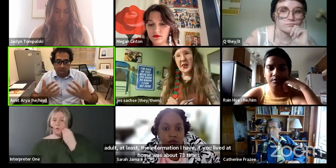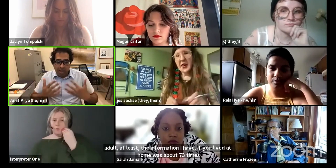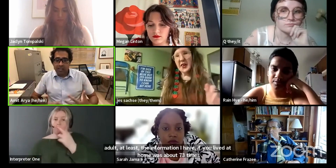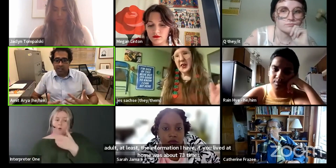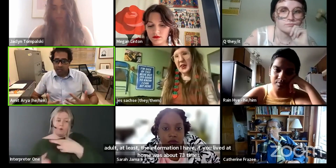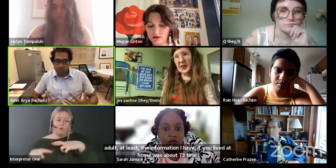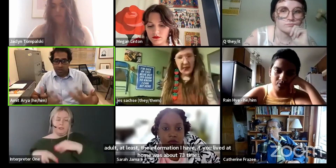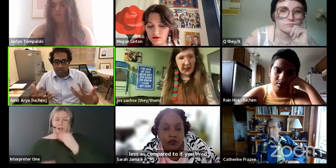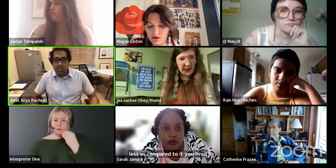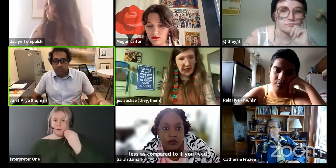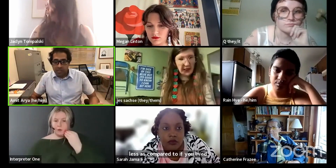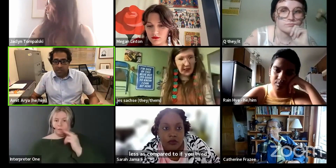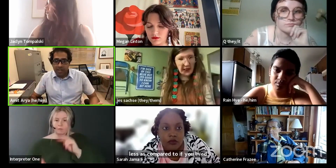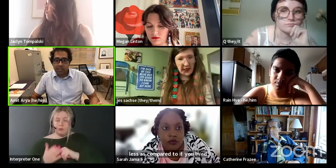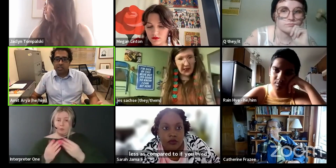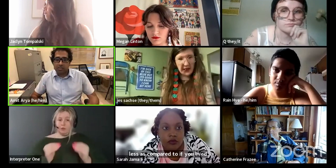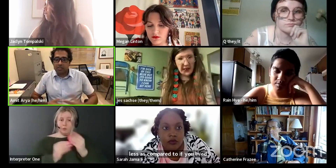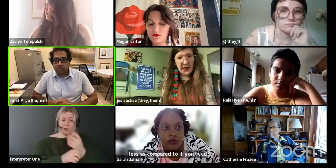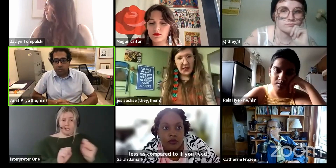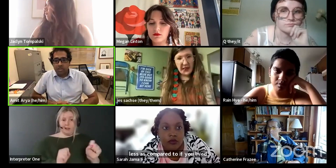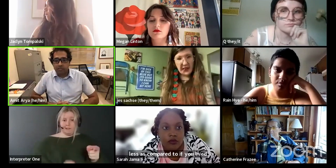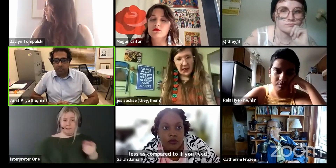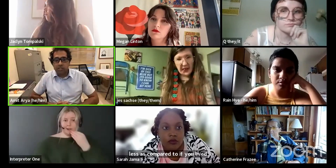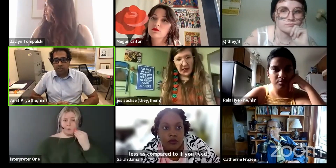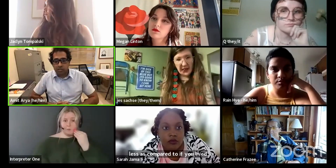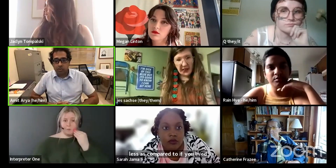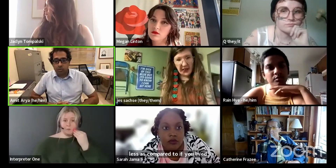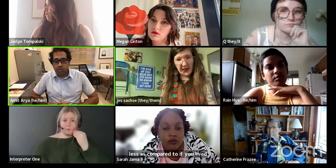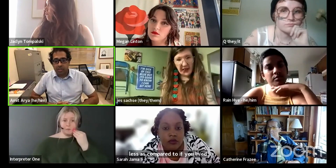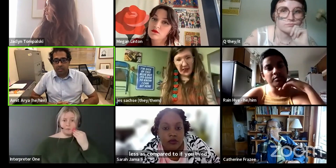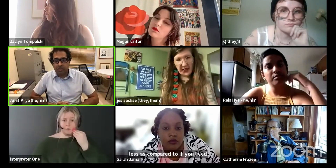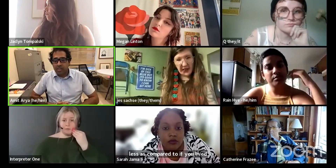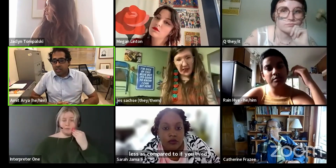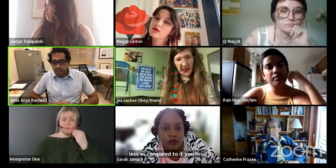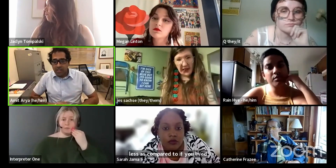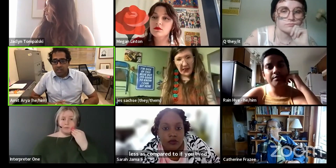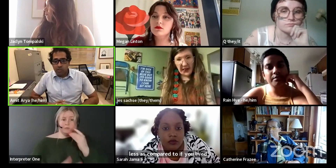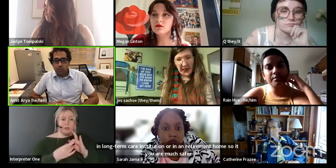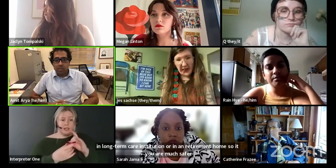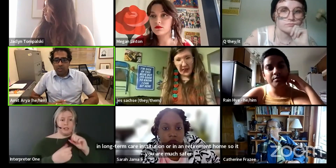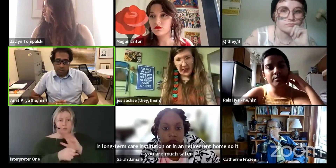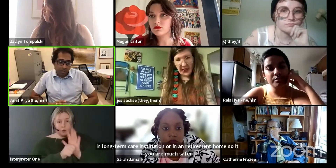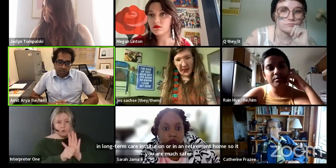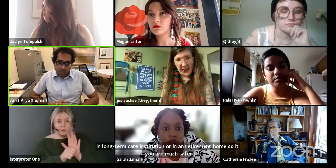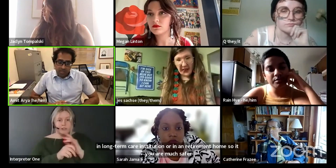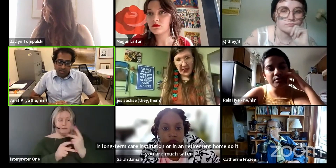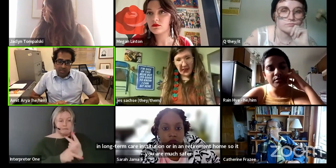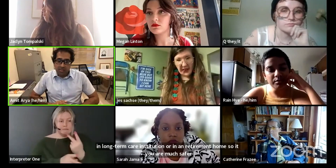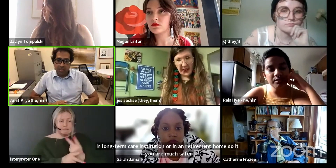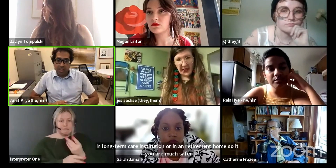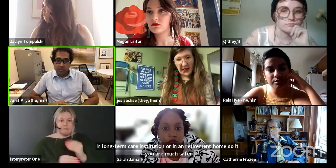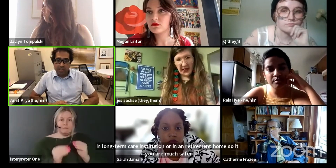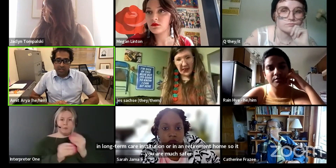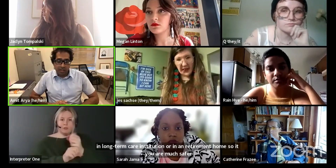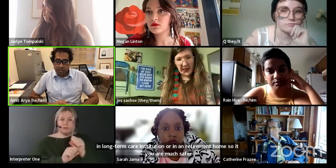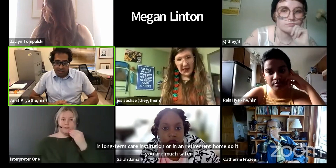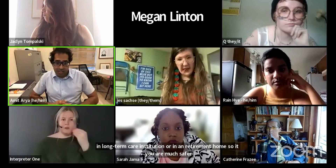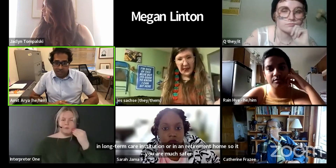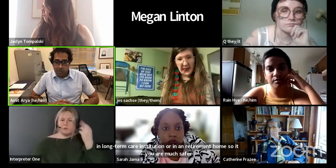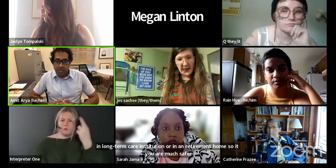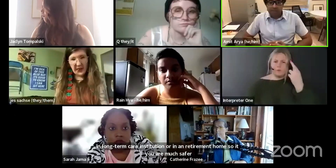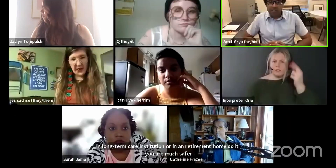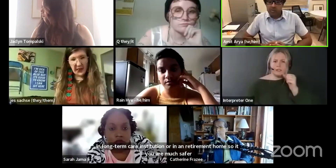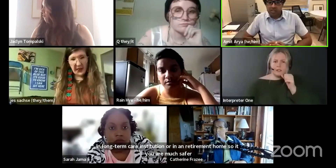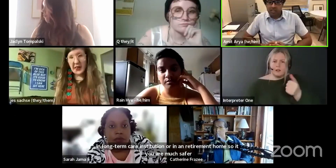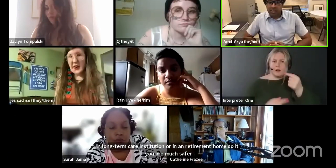it's dramatically, you're much safer, actually, even from an infection control perspective, living at home. So what is the reason this is not happening? Honestly,